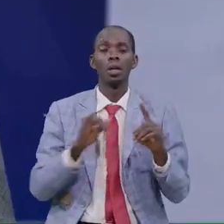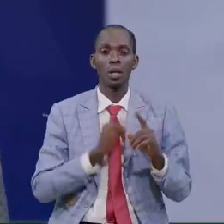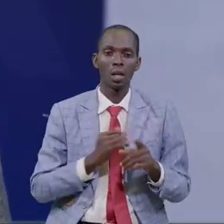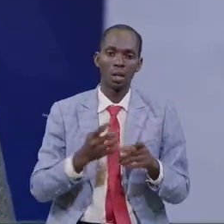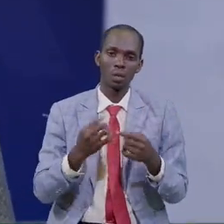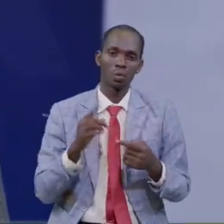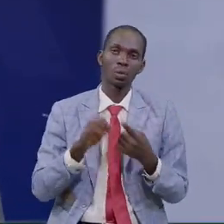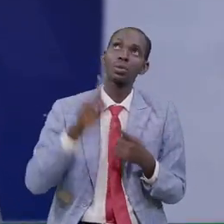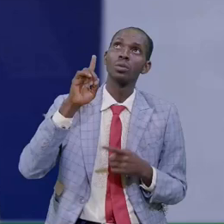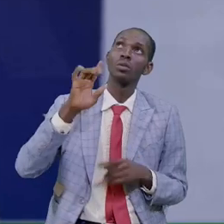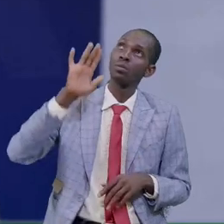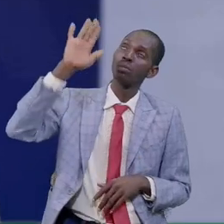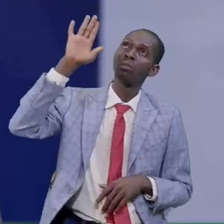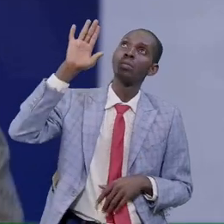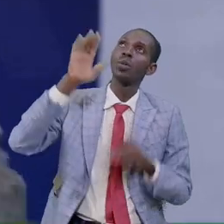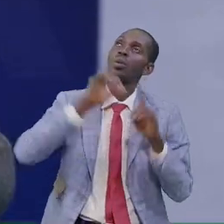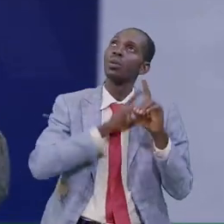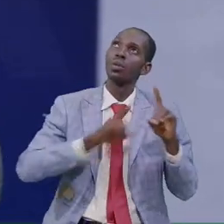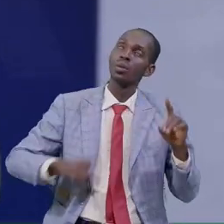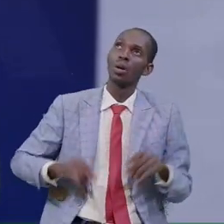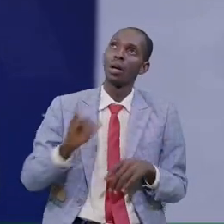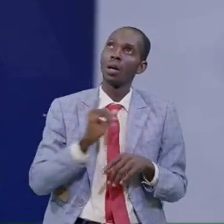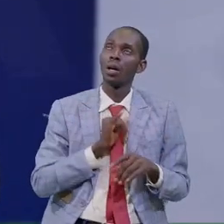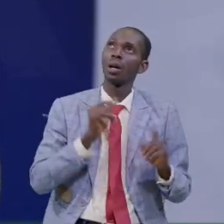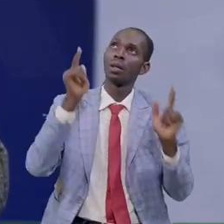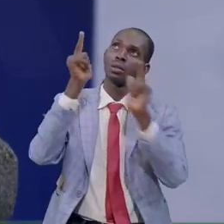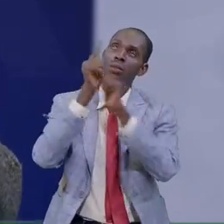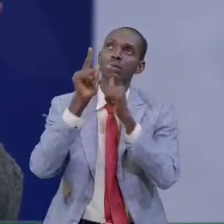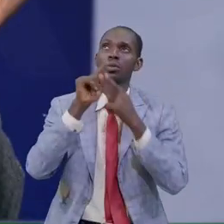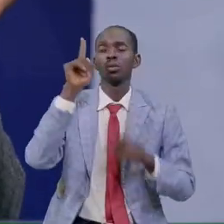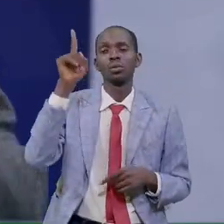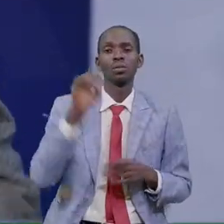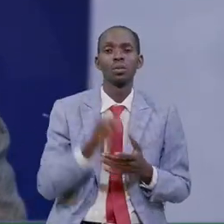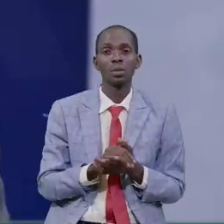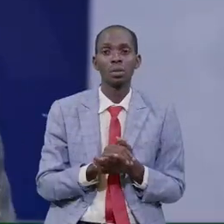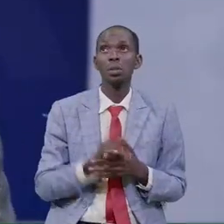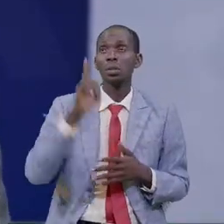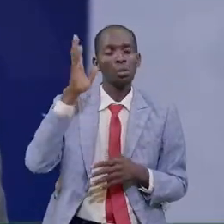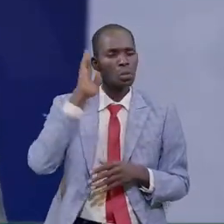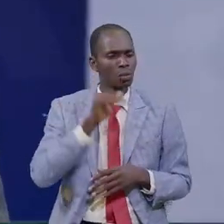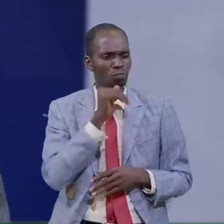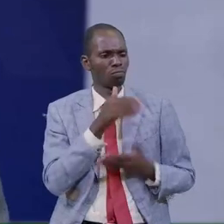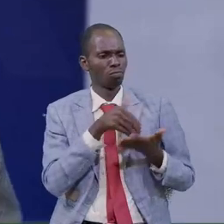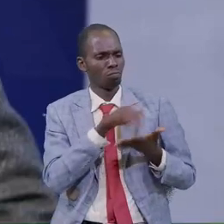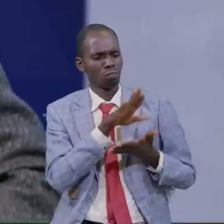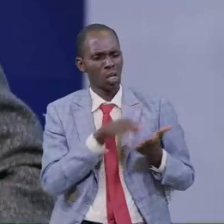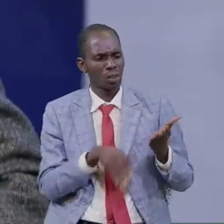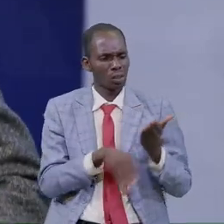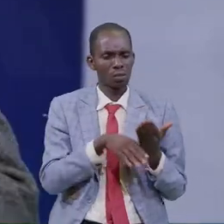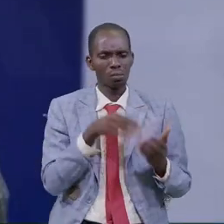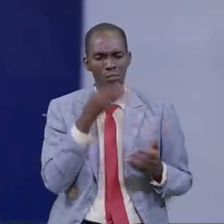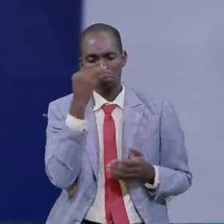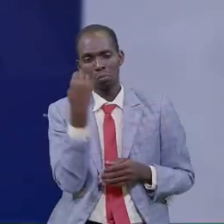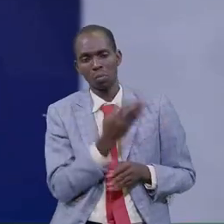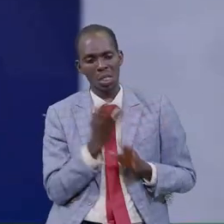hand. Lord, levez la main là. Seigneur, je viens à toi. He will not push you away. He et will not reject you. Come just as